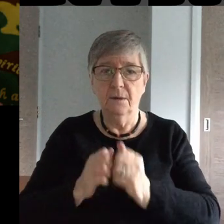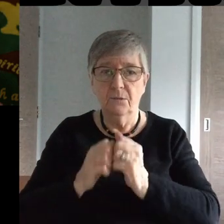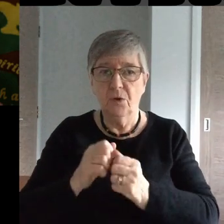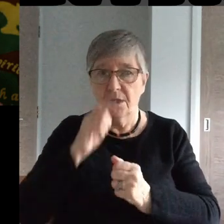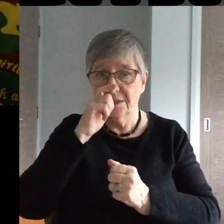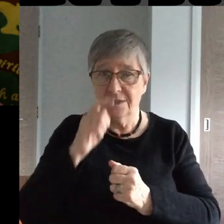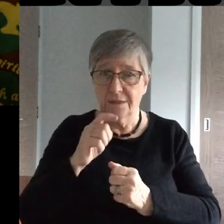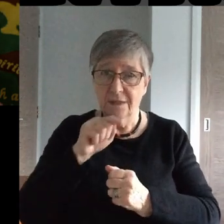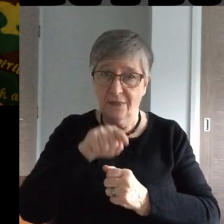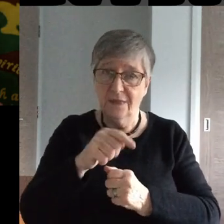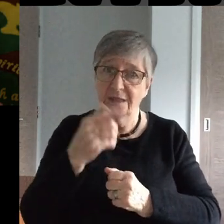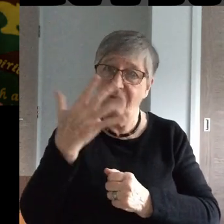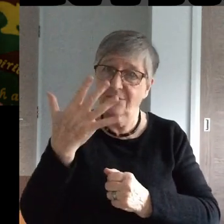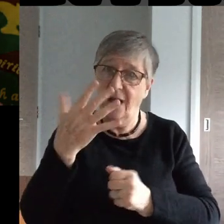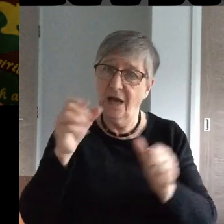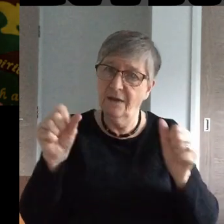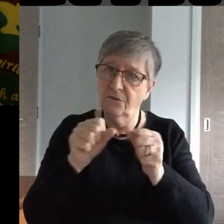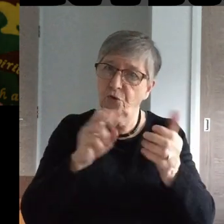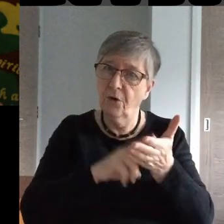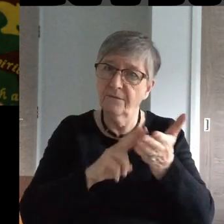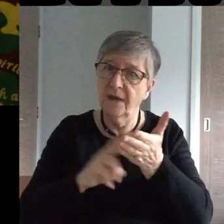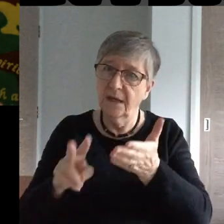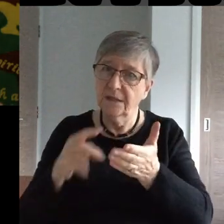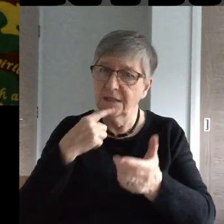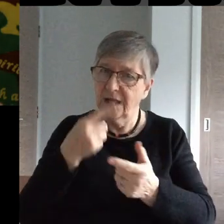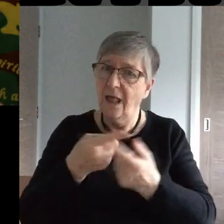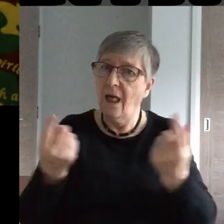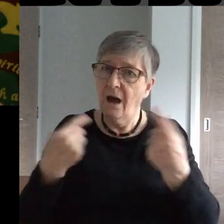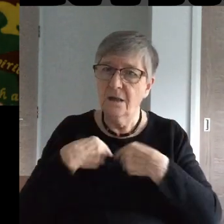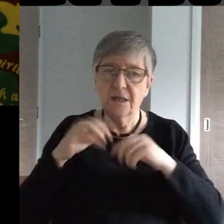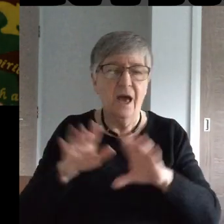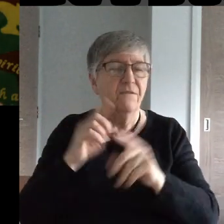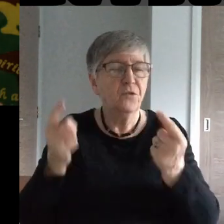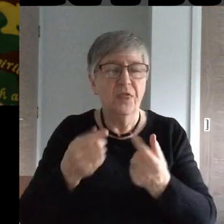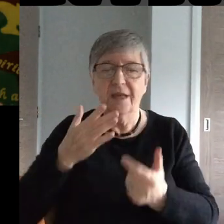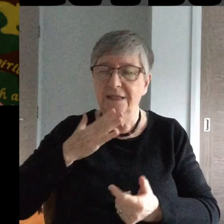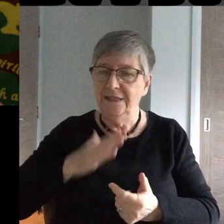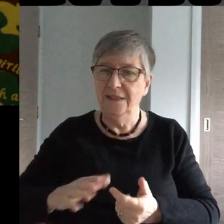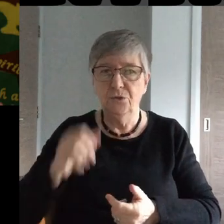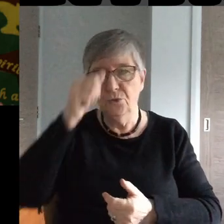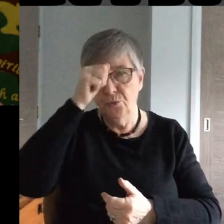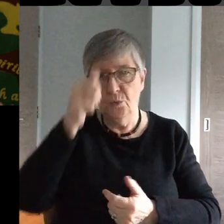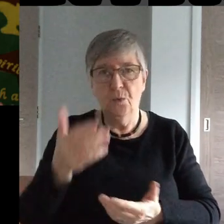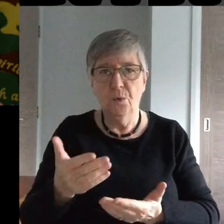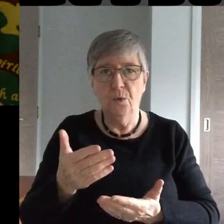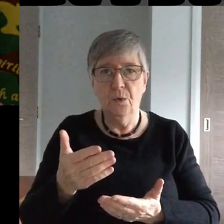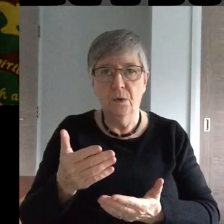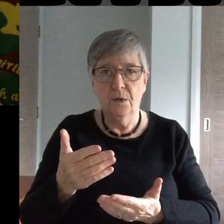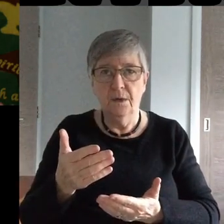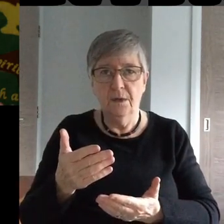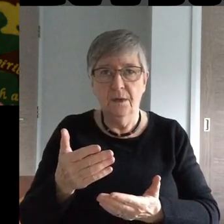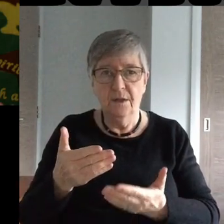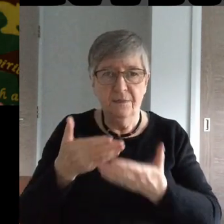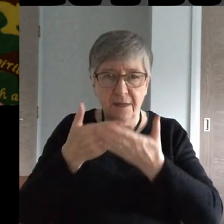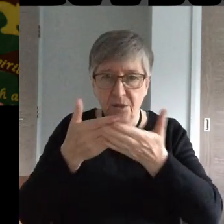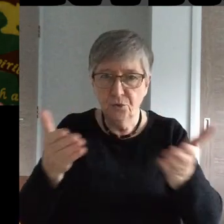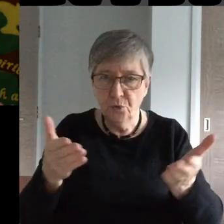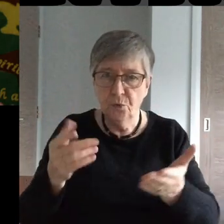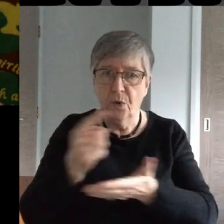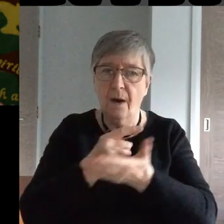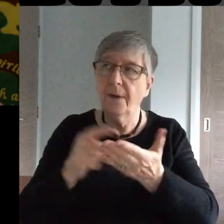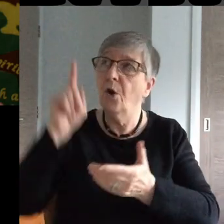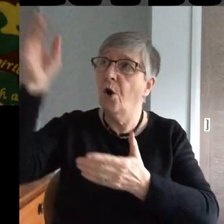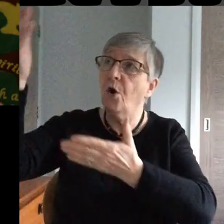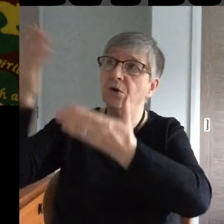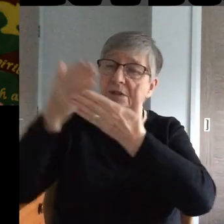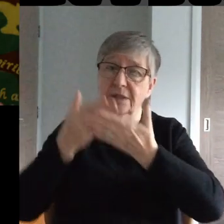Brothers and sisters, these five short verses tell us everything we need to know about ourselves. They pour out the facts of God's gift on